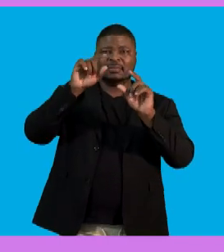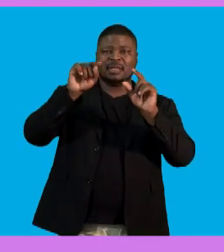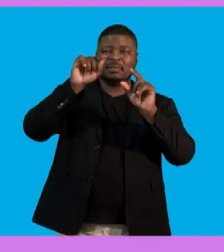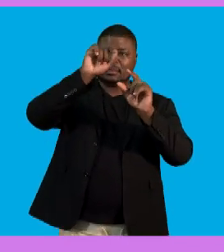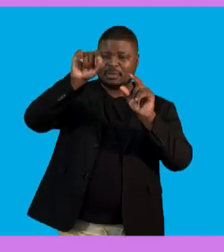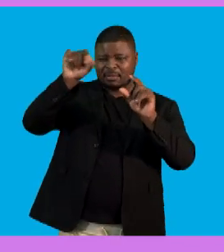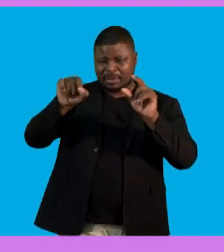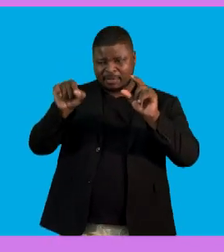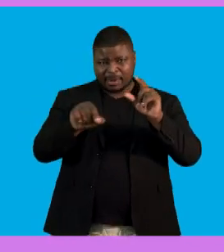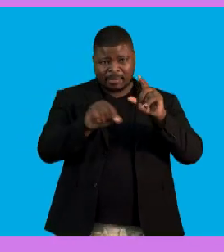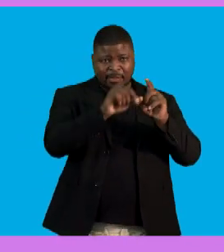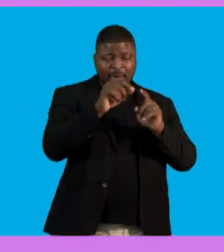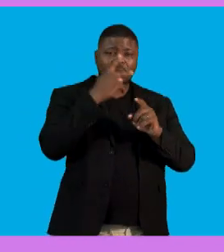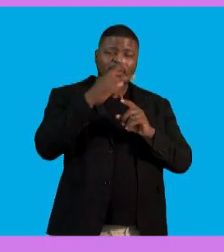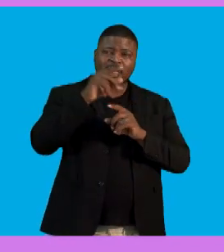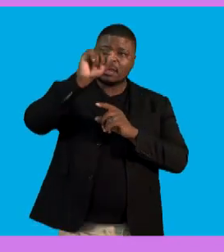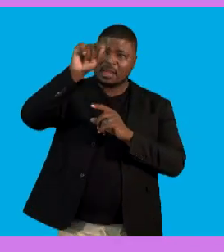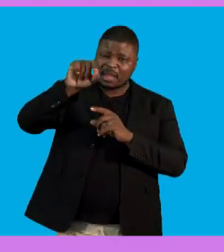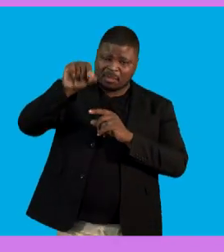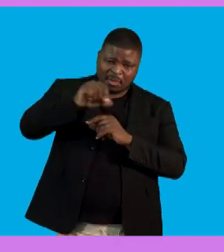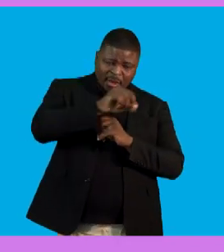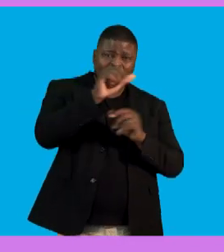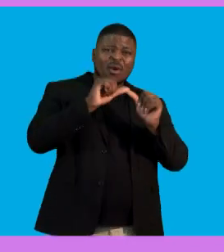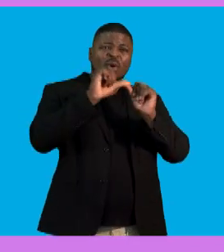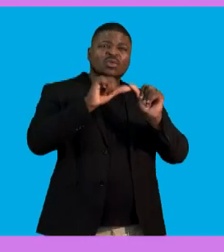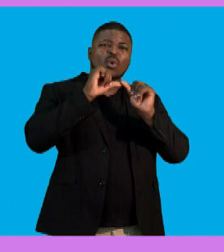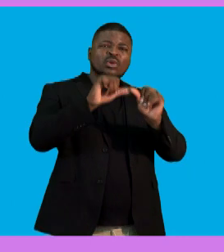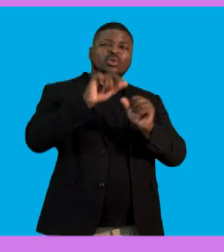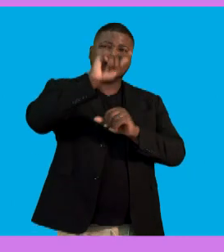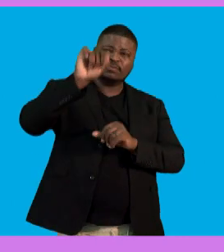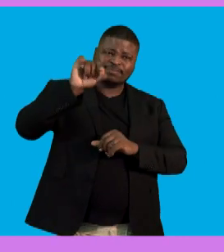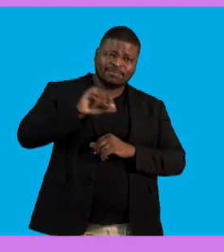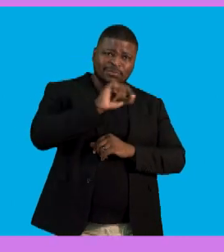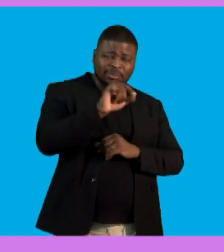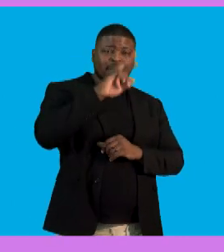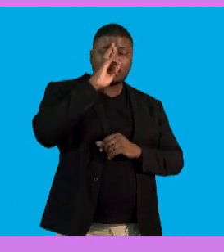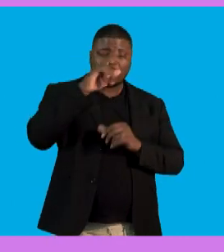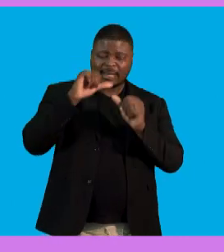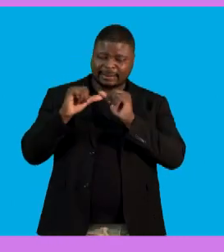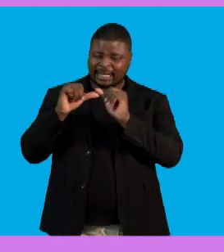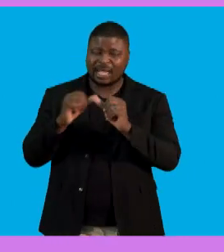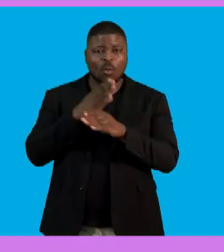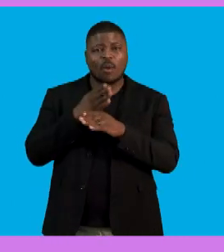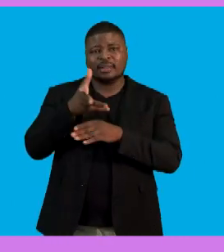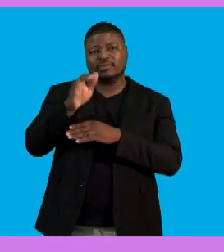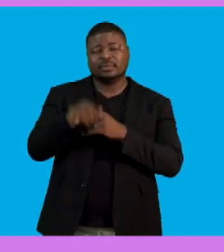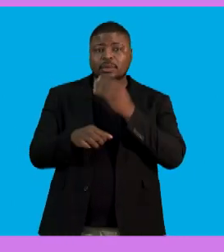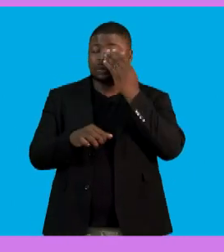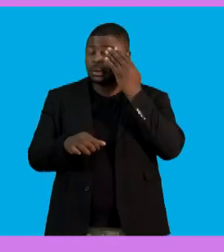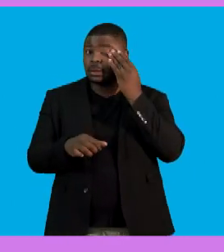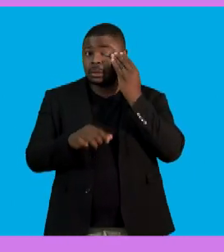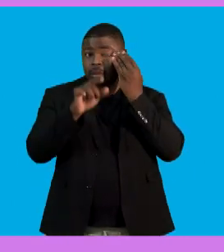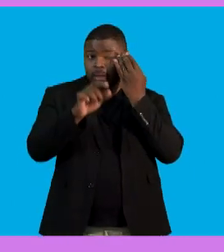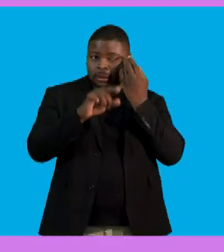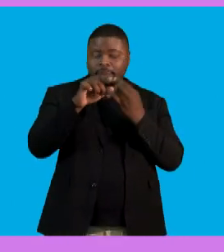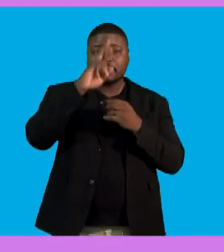notice that it seems like it's continuing all the time and it doesn't stop. And that's just how the cycle works. Being a cycle, it almost works like